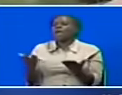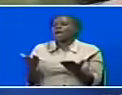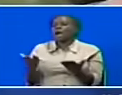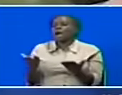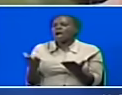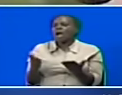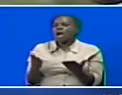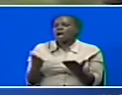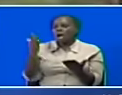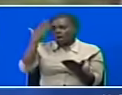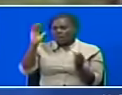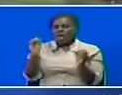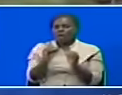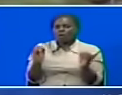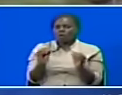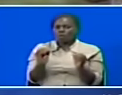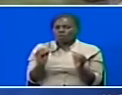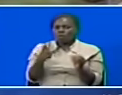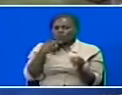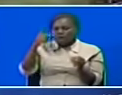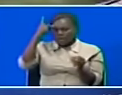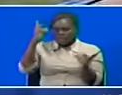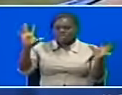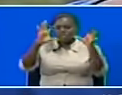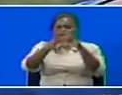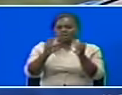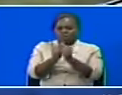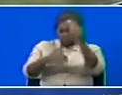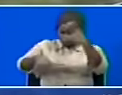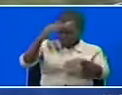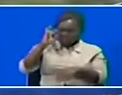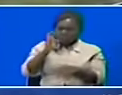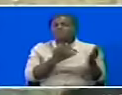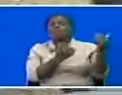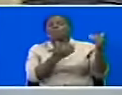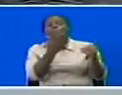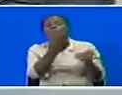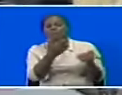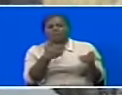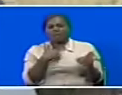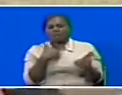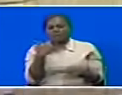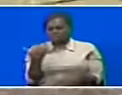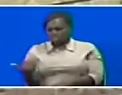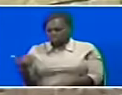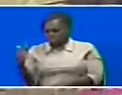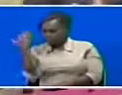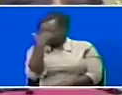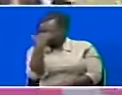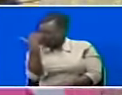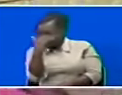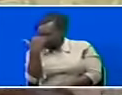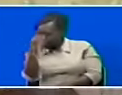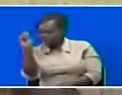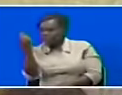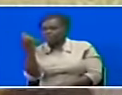it. So when we link the parents and the professionals together, they can see that there is hope out there. Children on the autism spectrum in